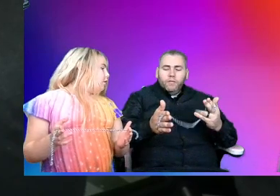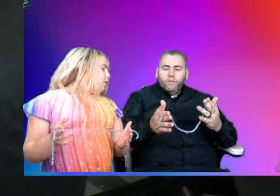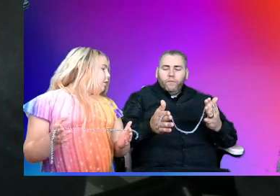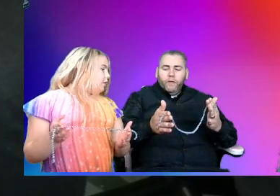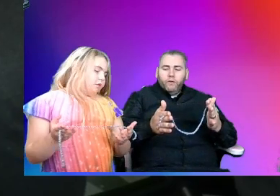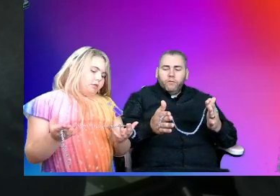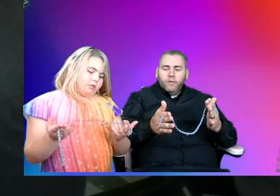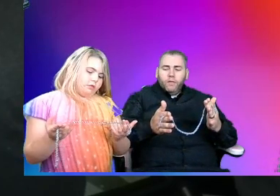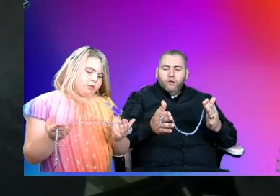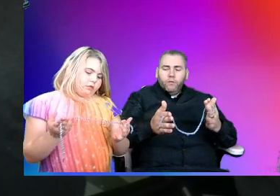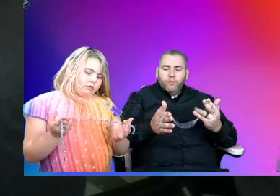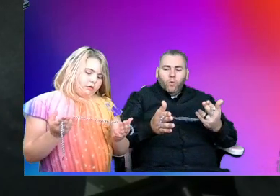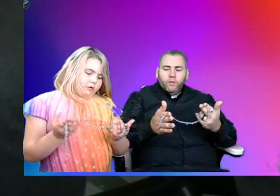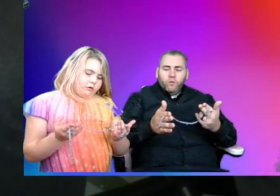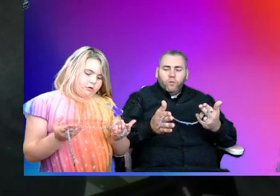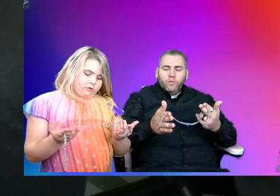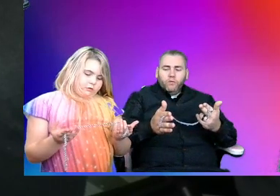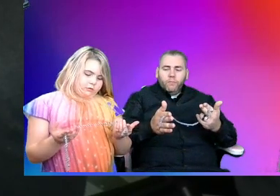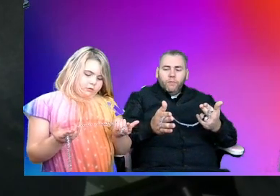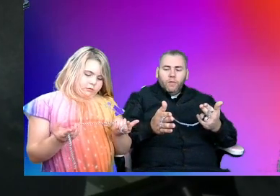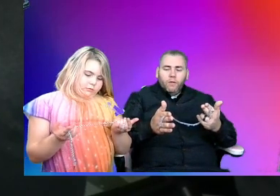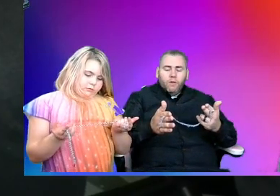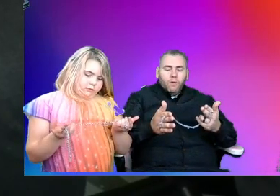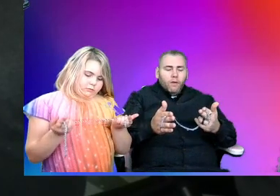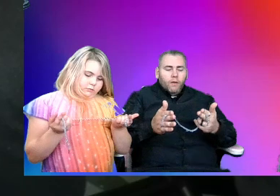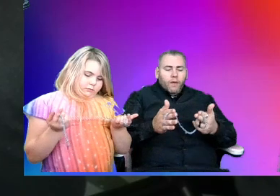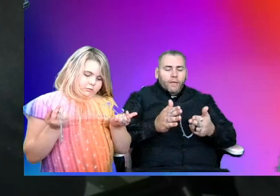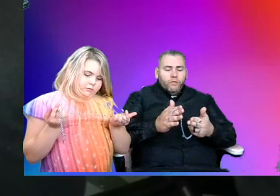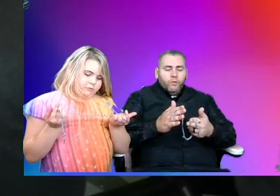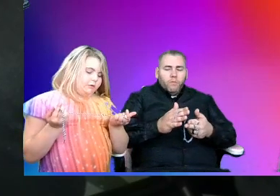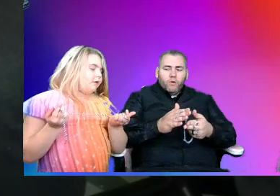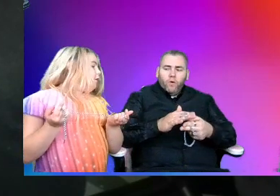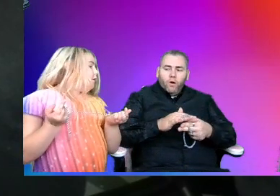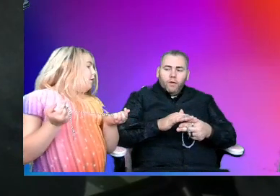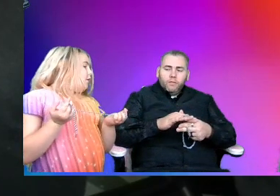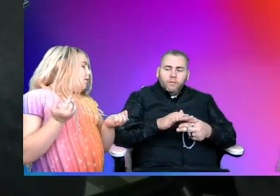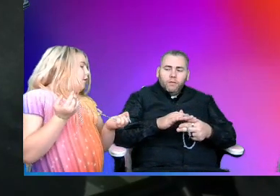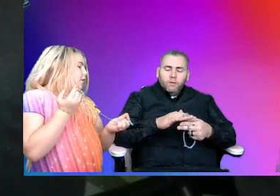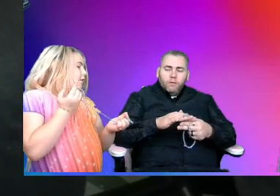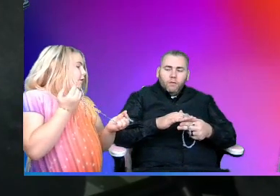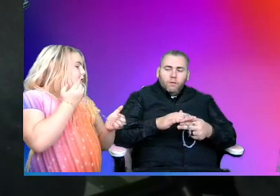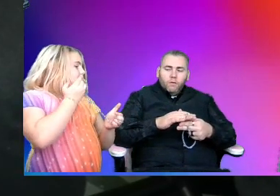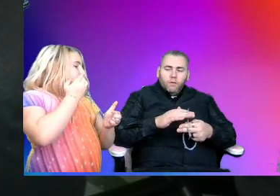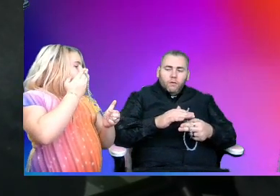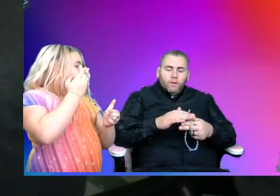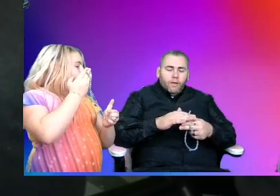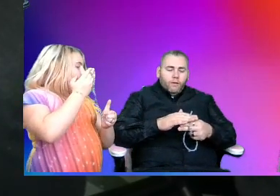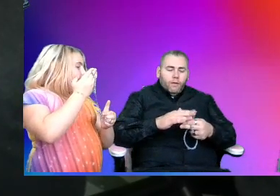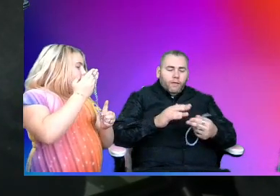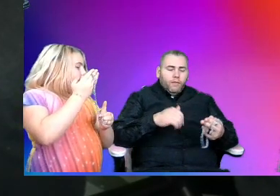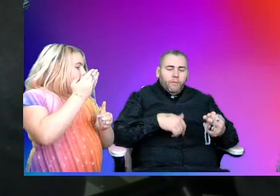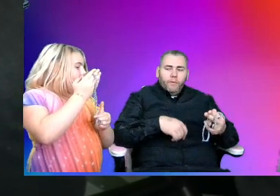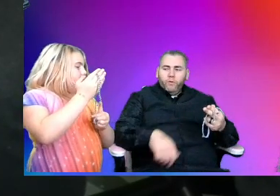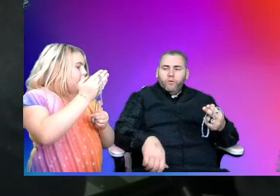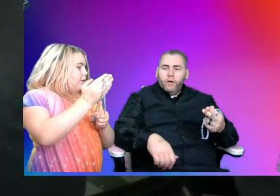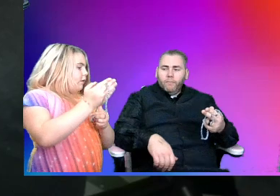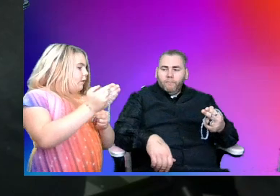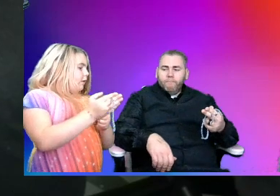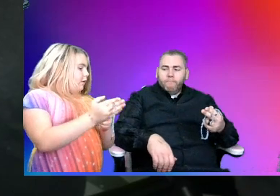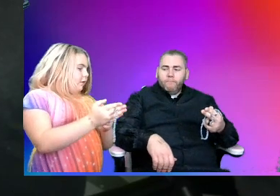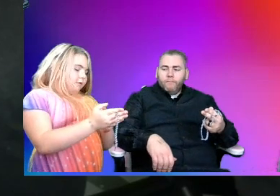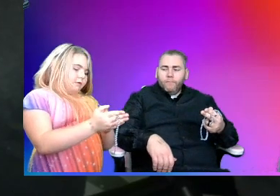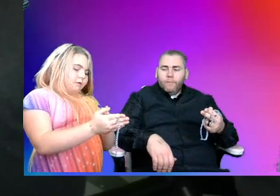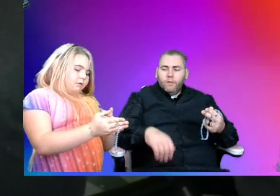with these two fingers, and you're going to pull it towards you as you come across and clip it with your